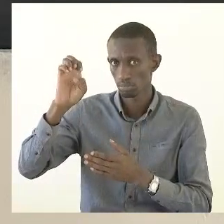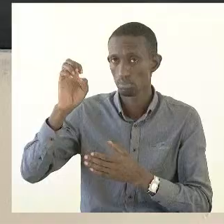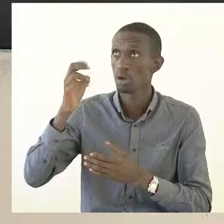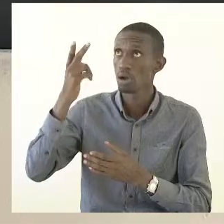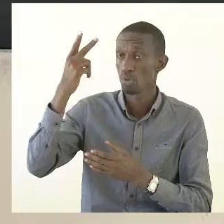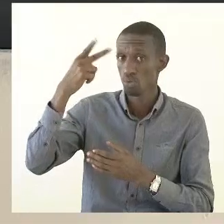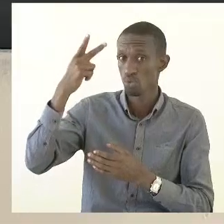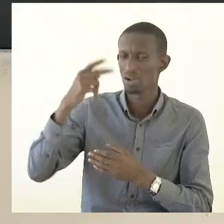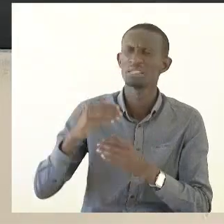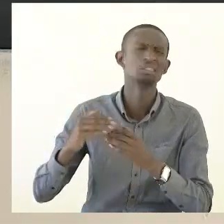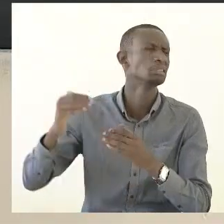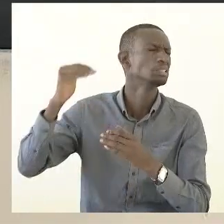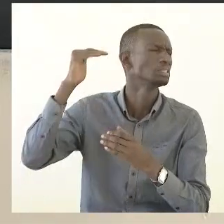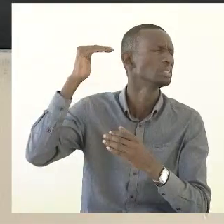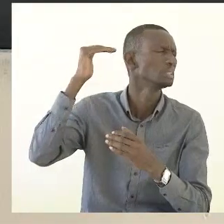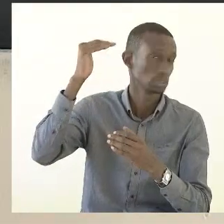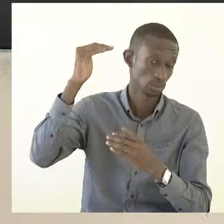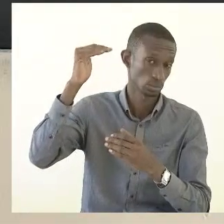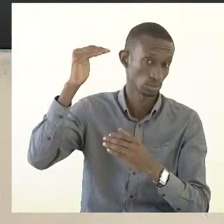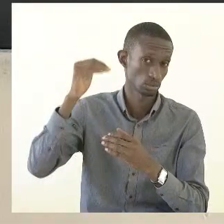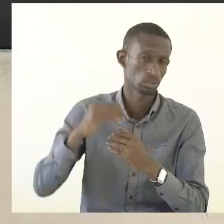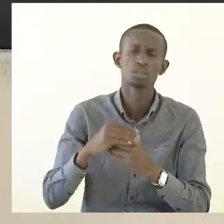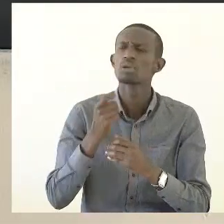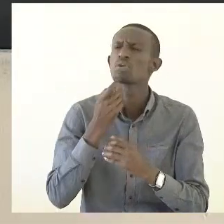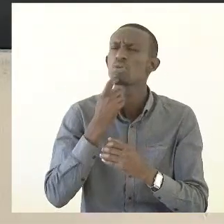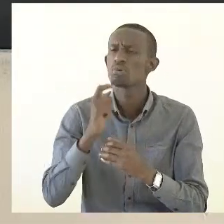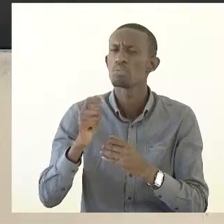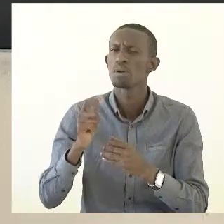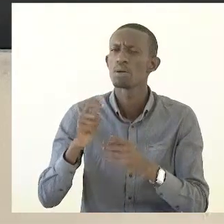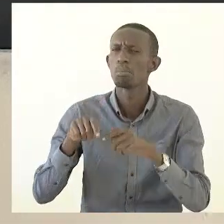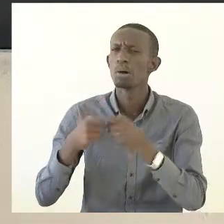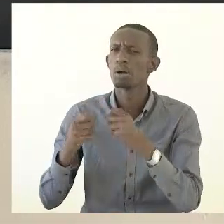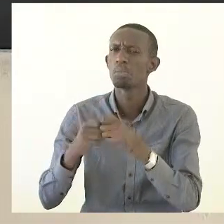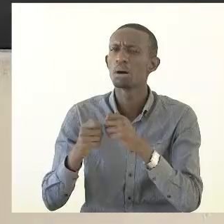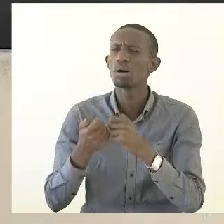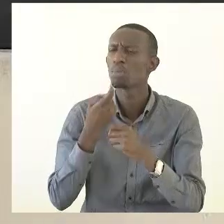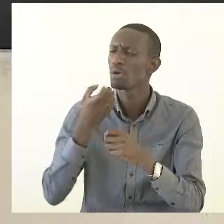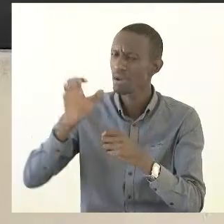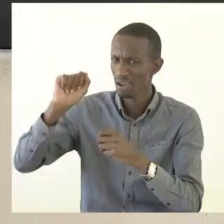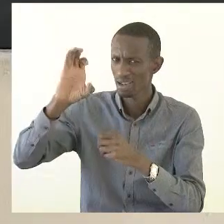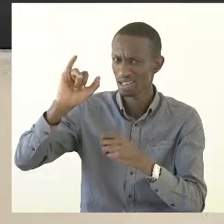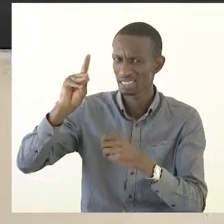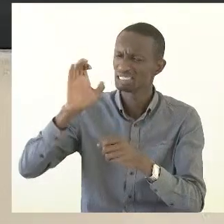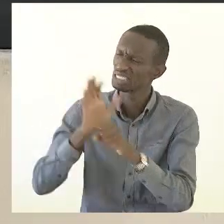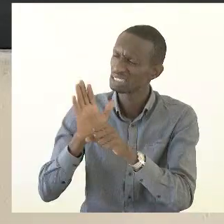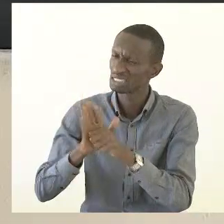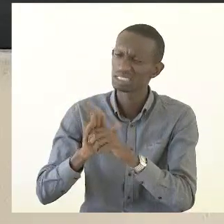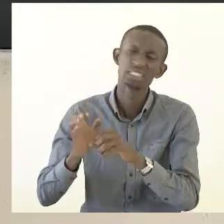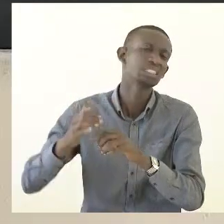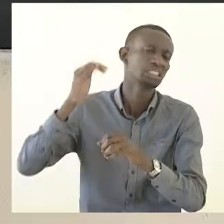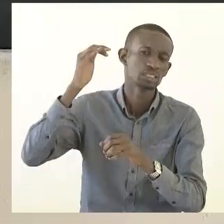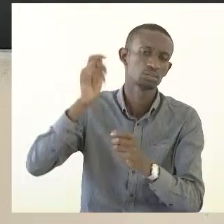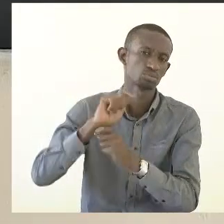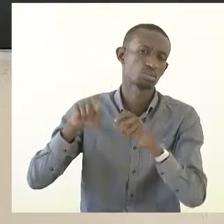sucrose are very hard. It needs to be hydrized. It needs to be broken down by hydrochloric acid. This bond, which is called the glycosidic